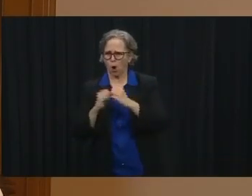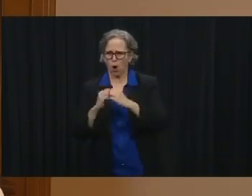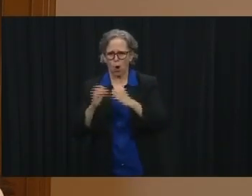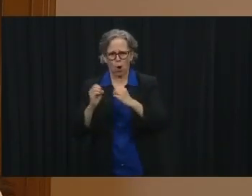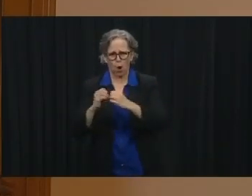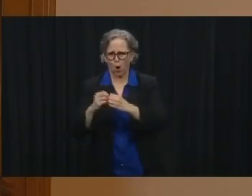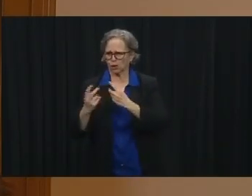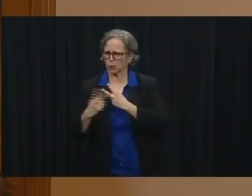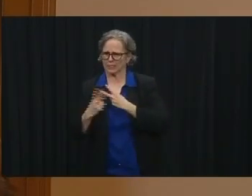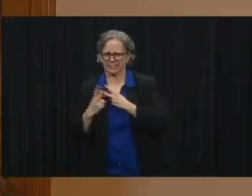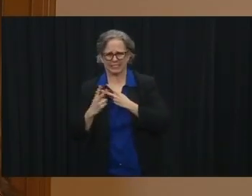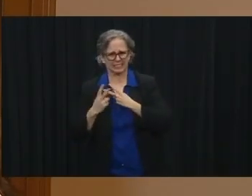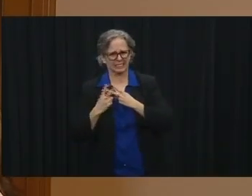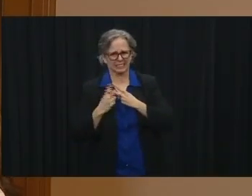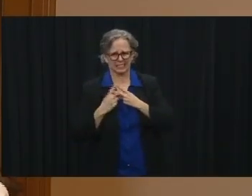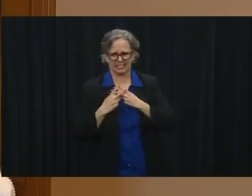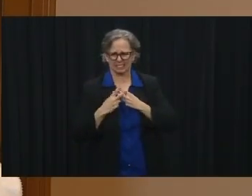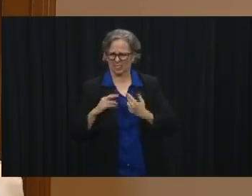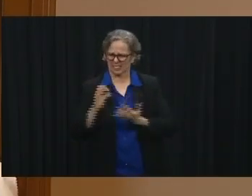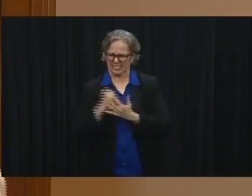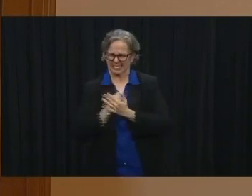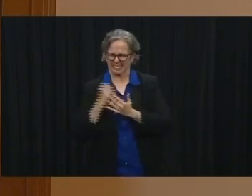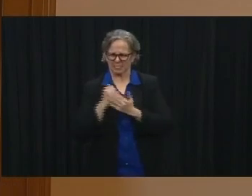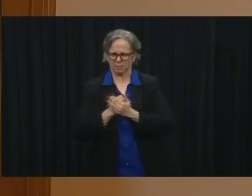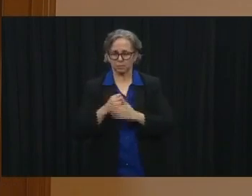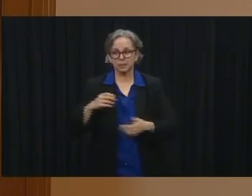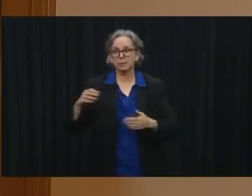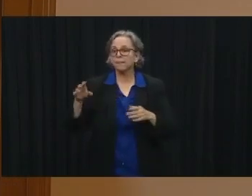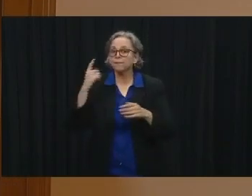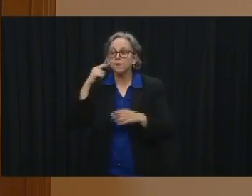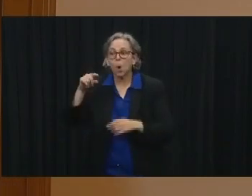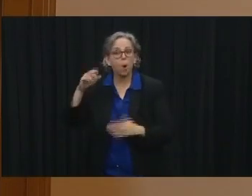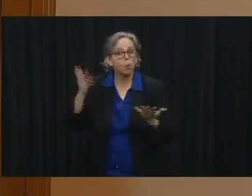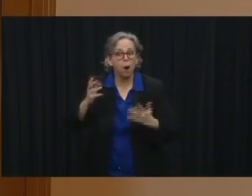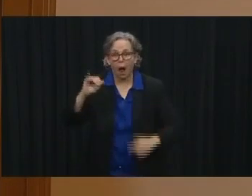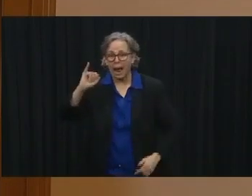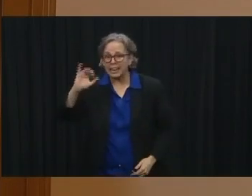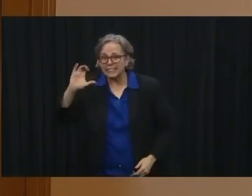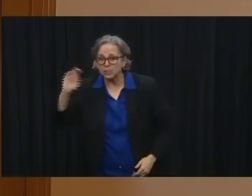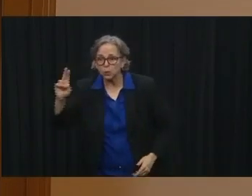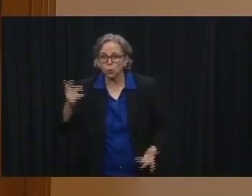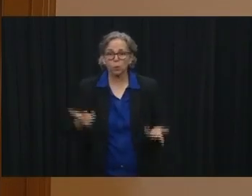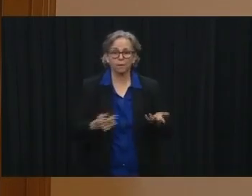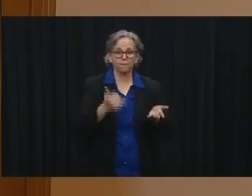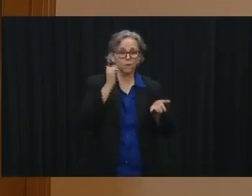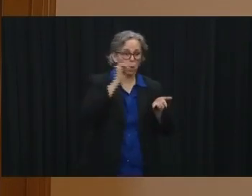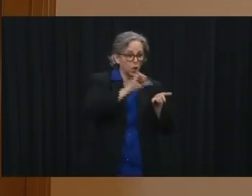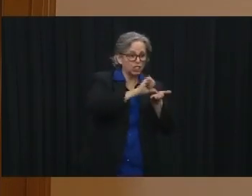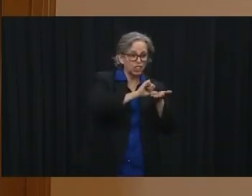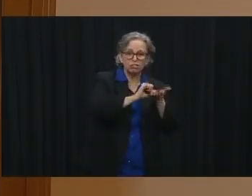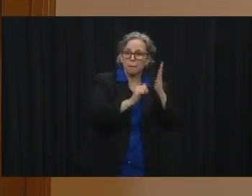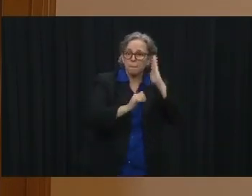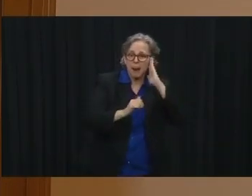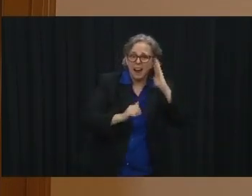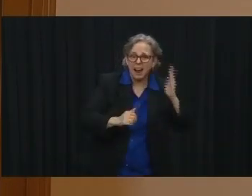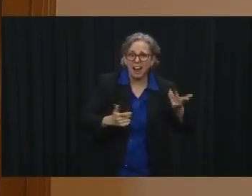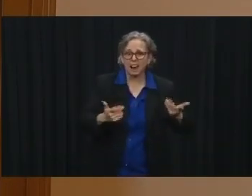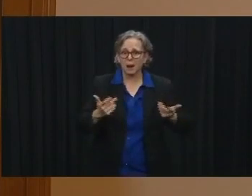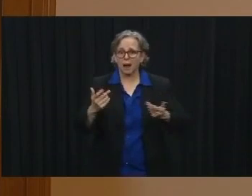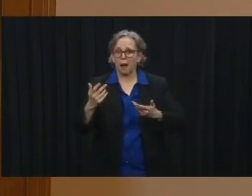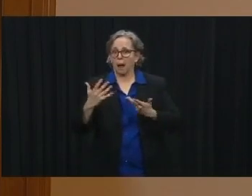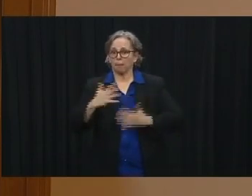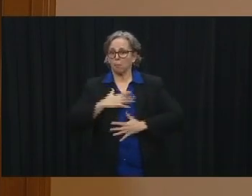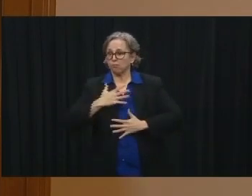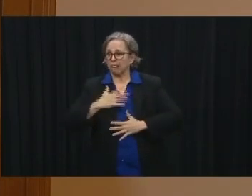beds, our medical surgical beds, and our ventilators. So we have capacity, we need more. We're doing unique